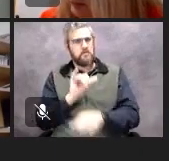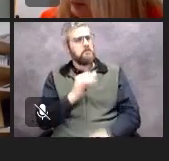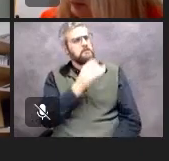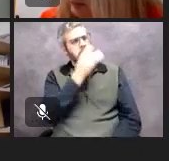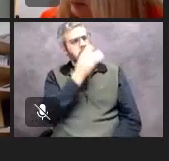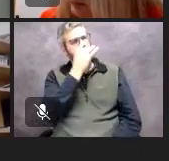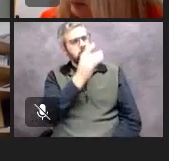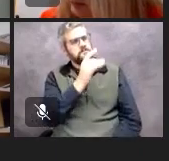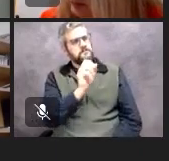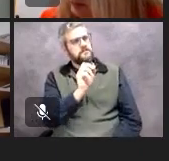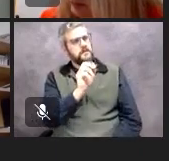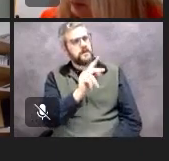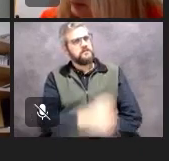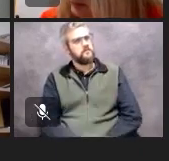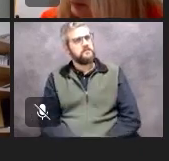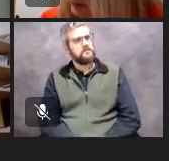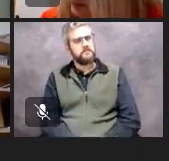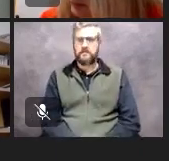Okay.